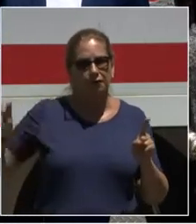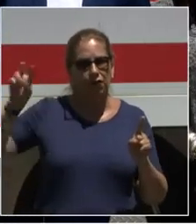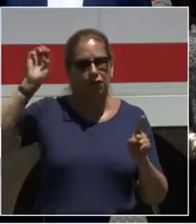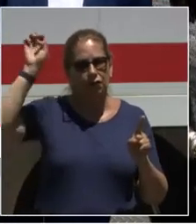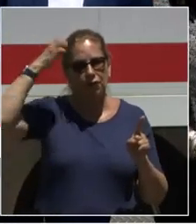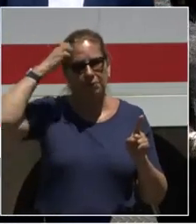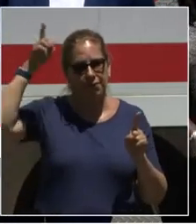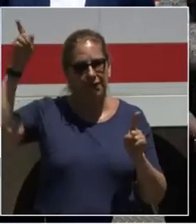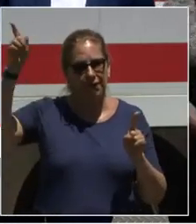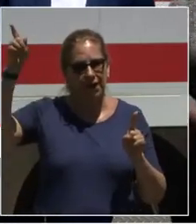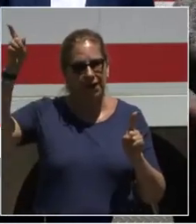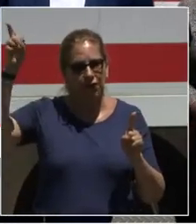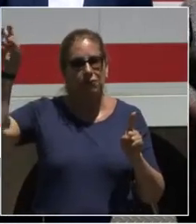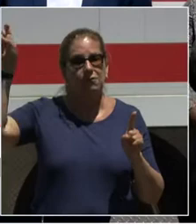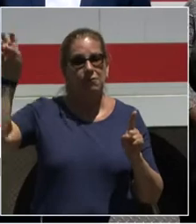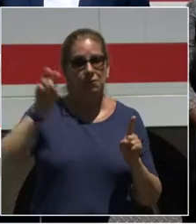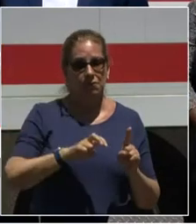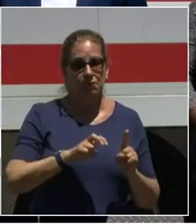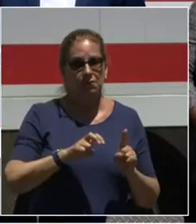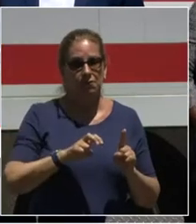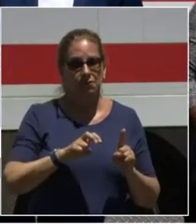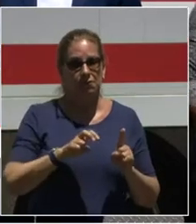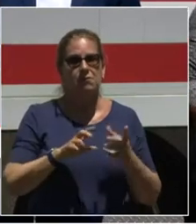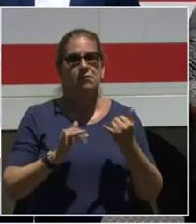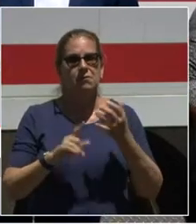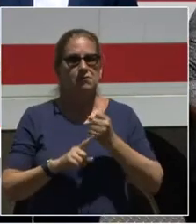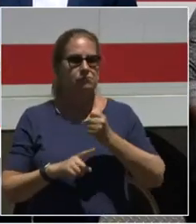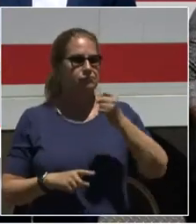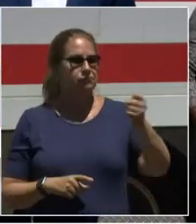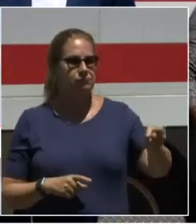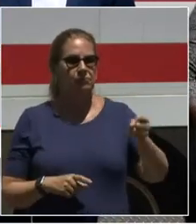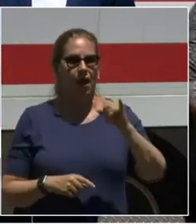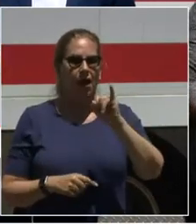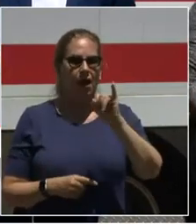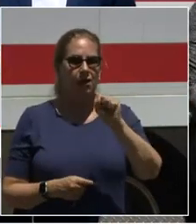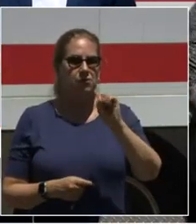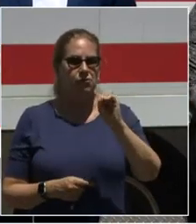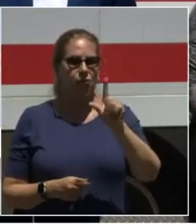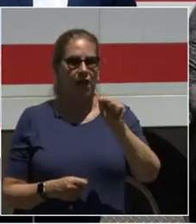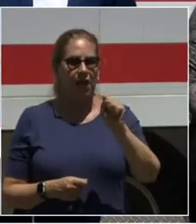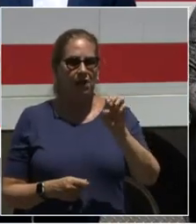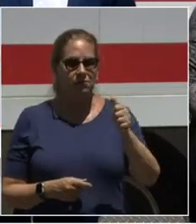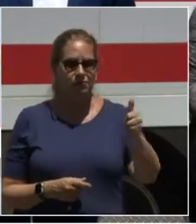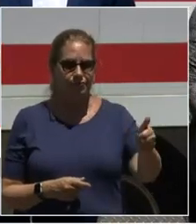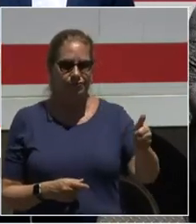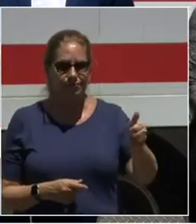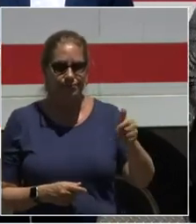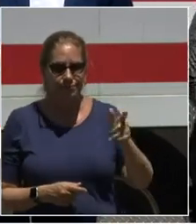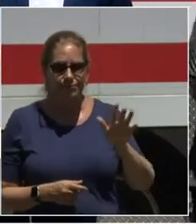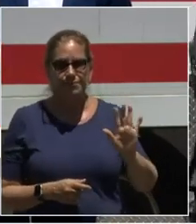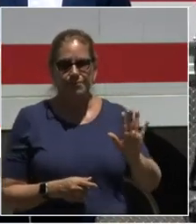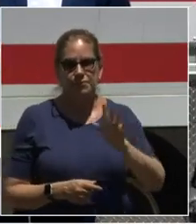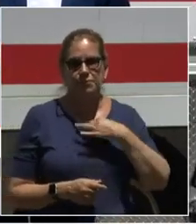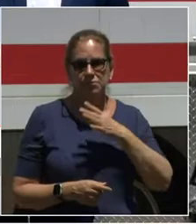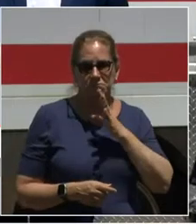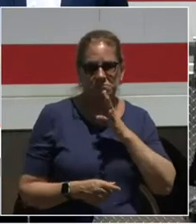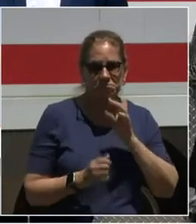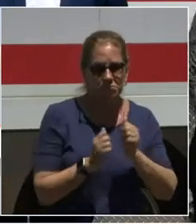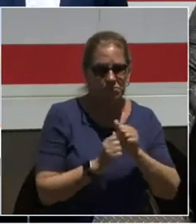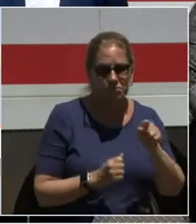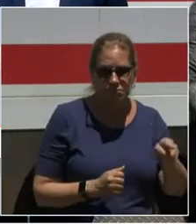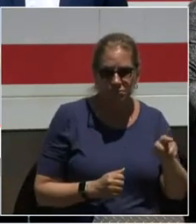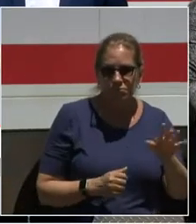person is isolating at home, and that our staff are talking to this person to identify this person's contact and make sure that